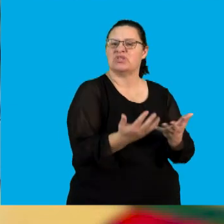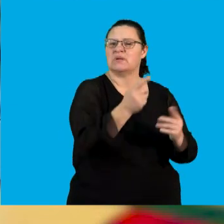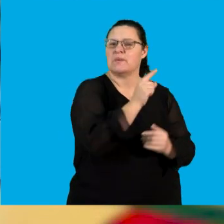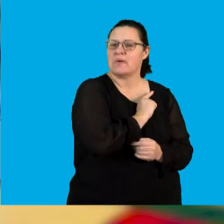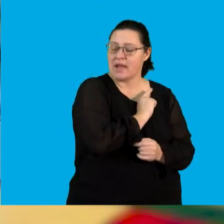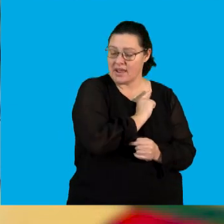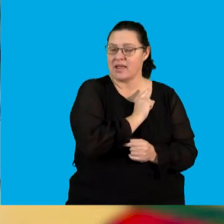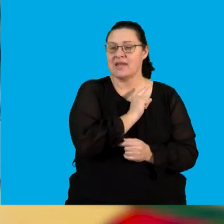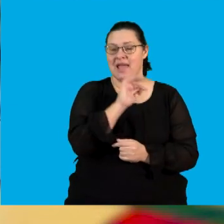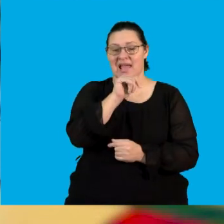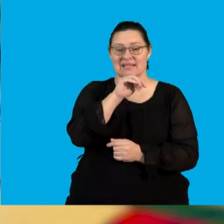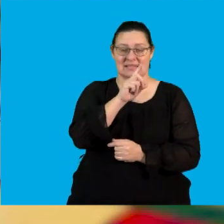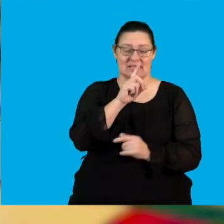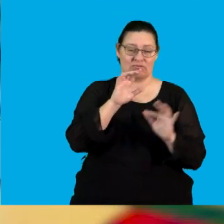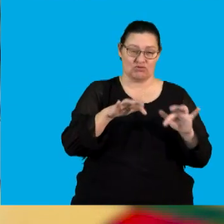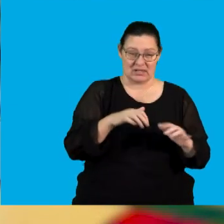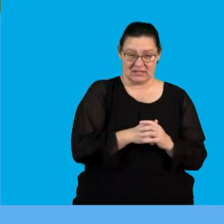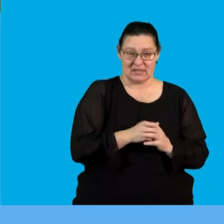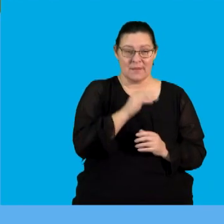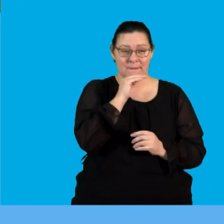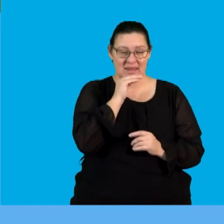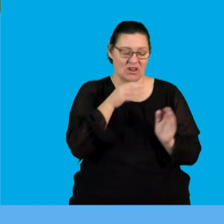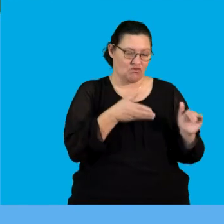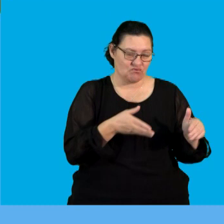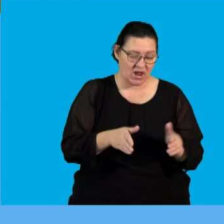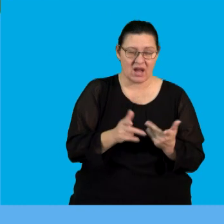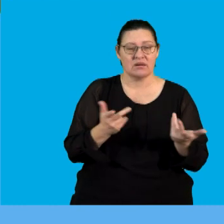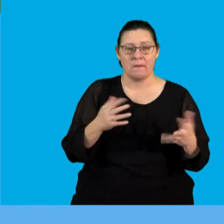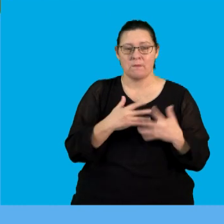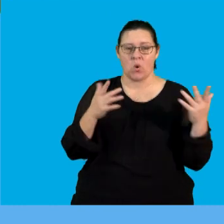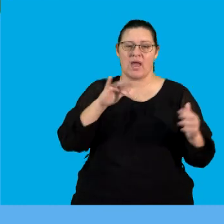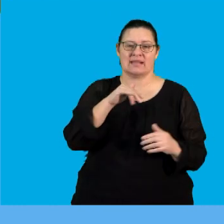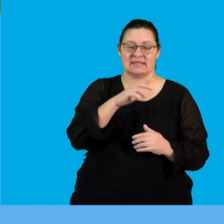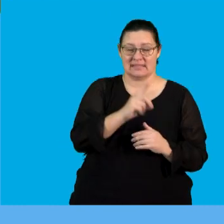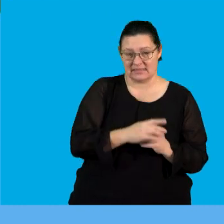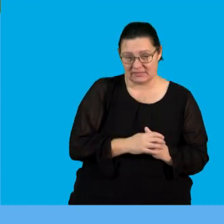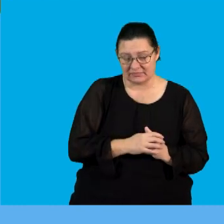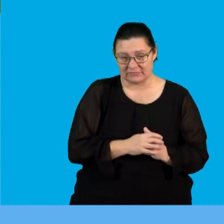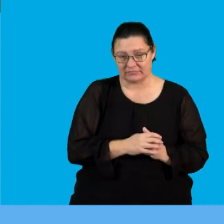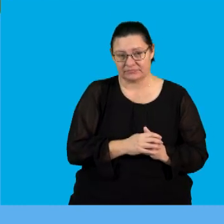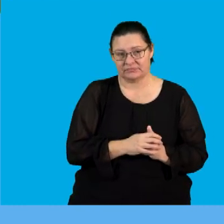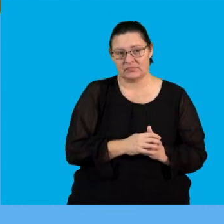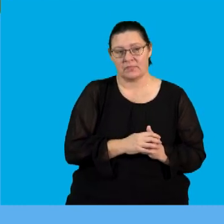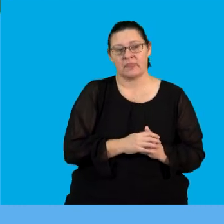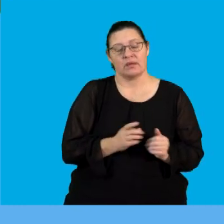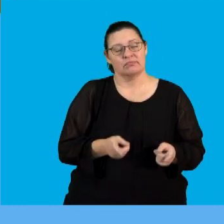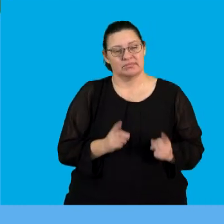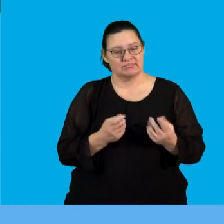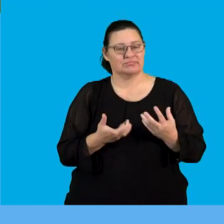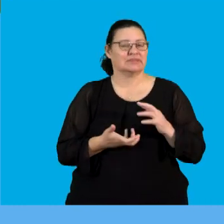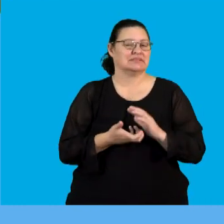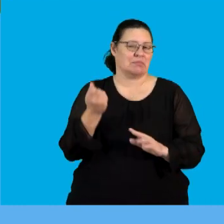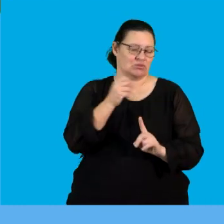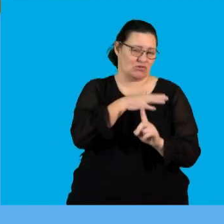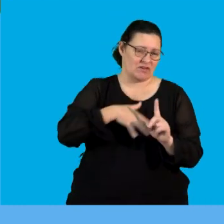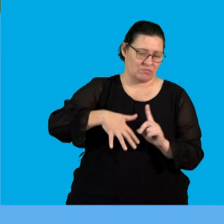rain. So then, acid rain makes the water in the rivers and lake more acidic. So as we have said, acid rain causes a